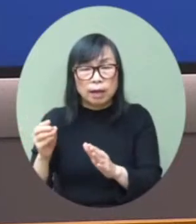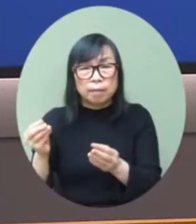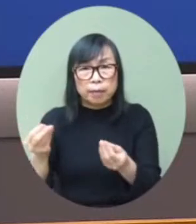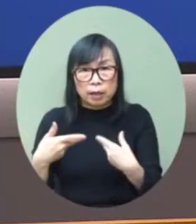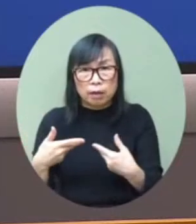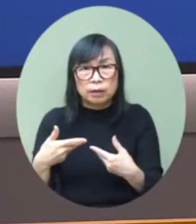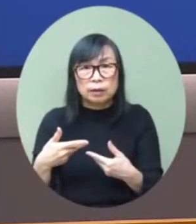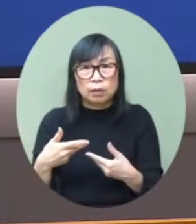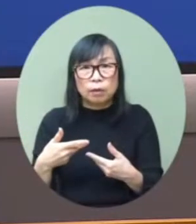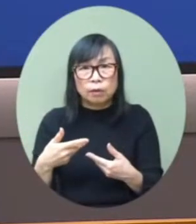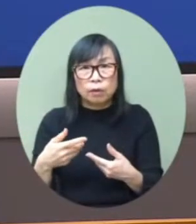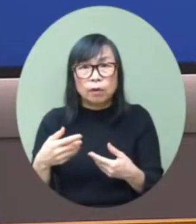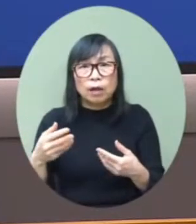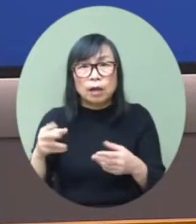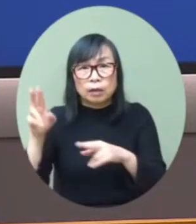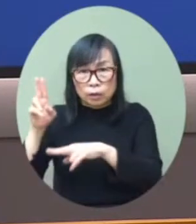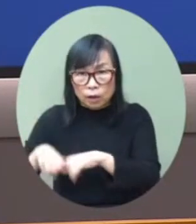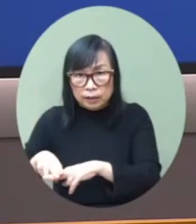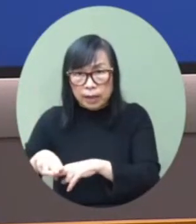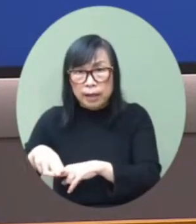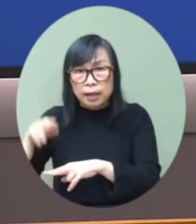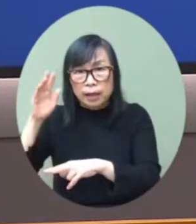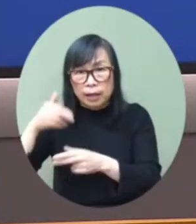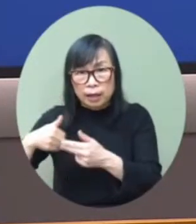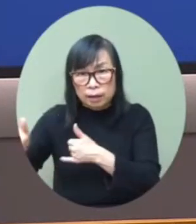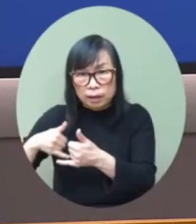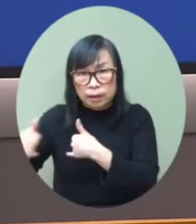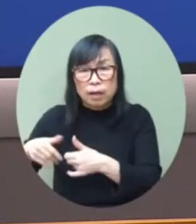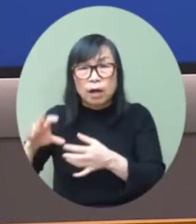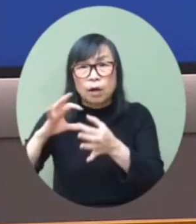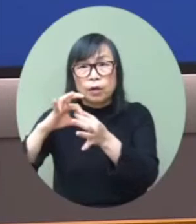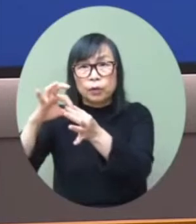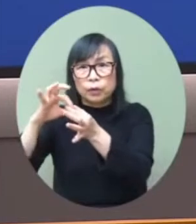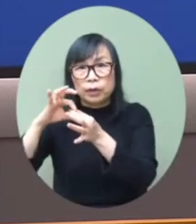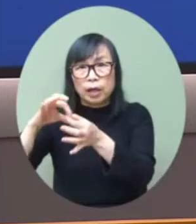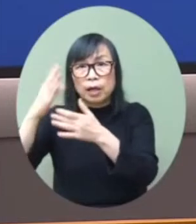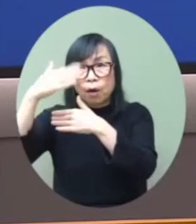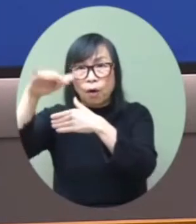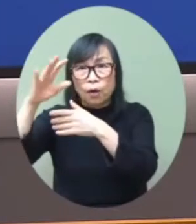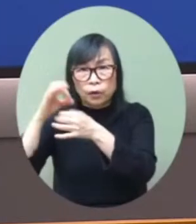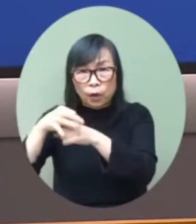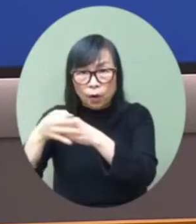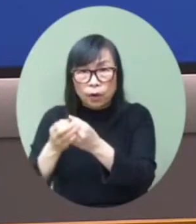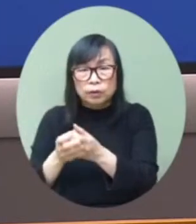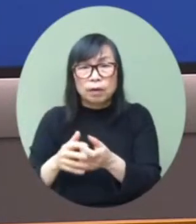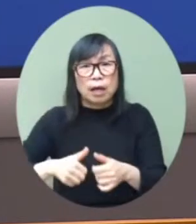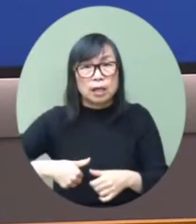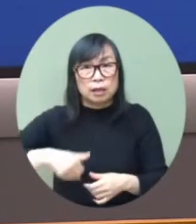Thus, we need to connect to the mainland and the